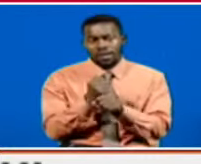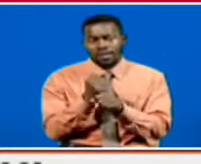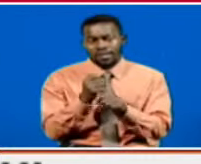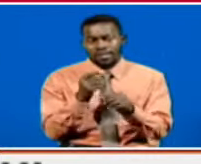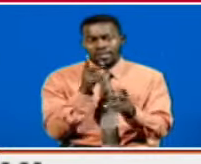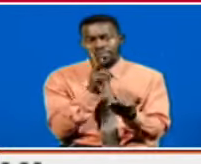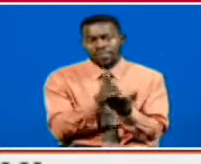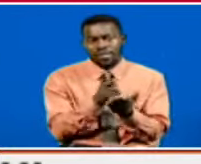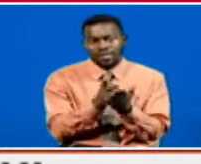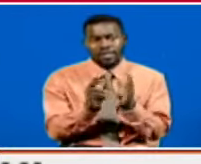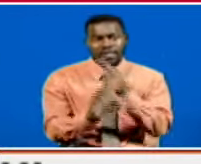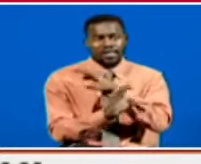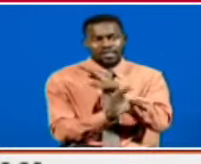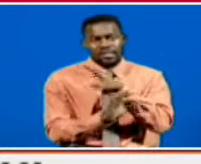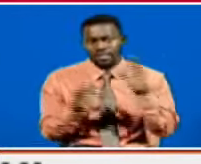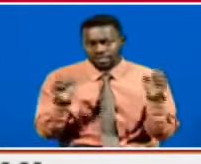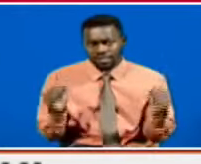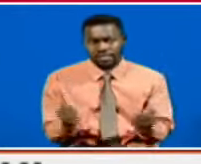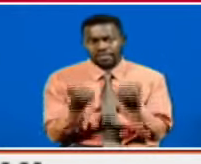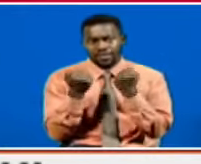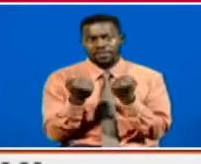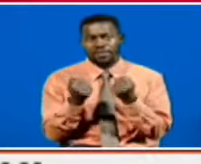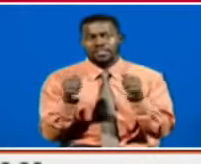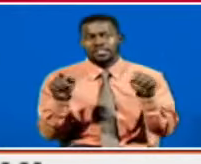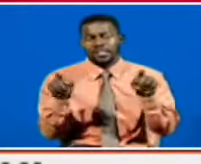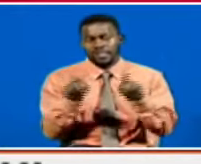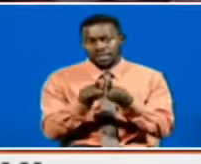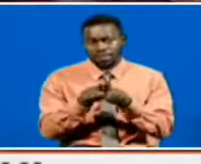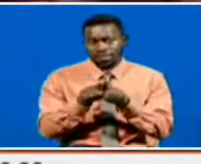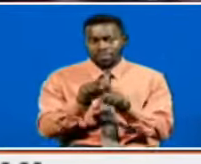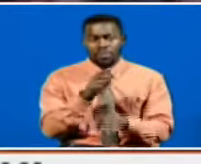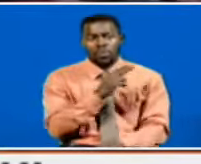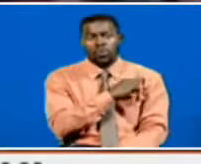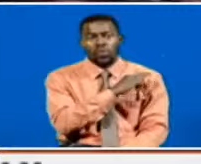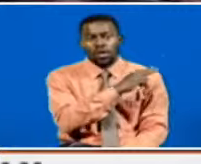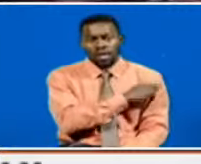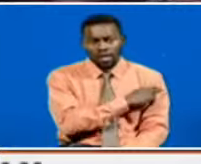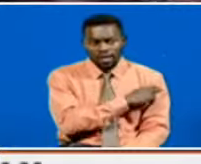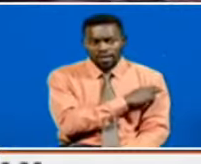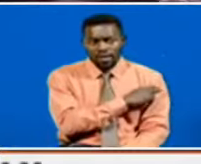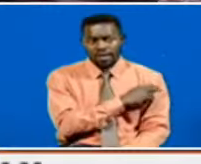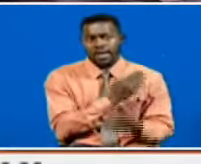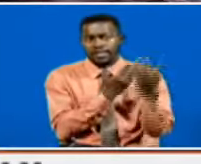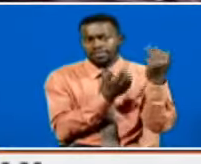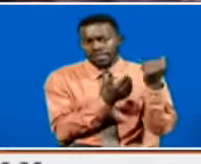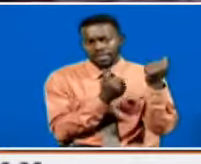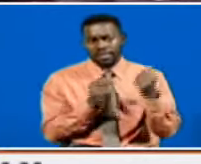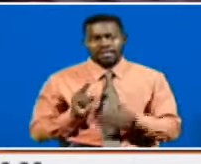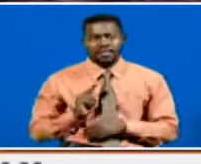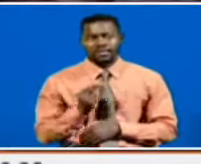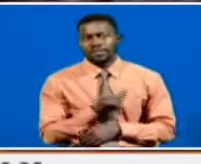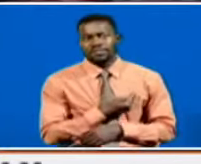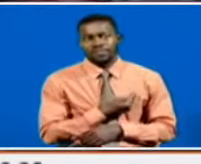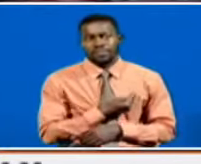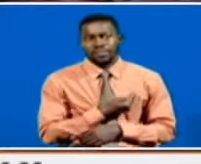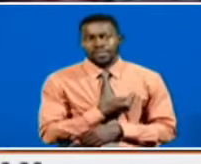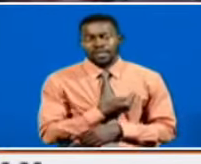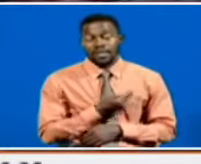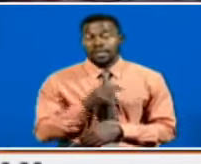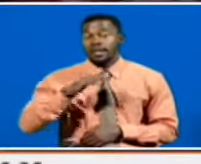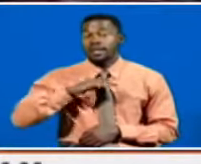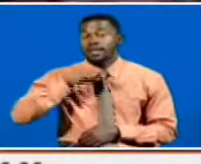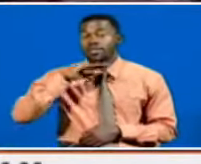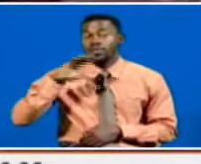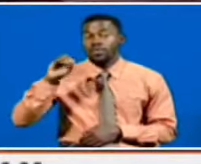country just like the general would have wanted us. And his passing